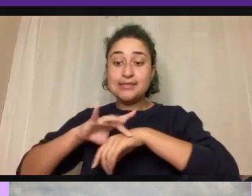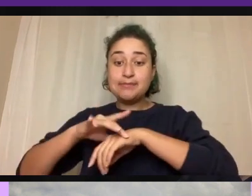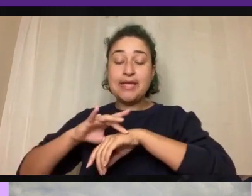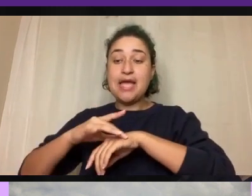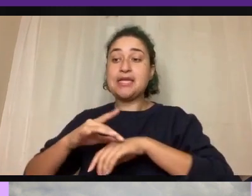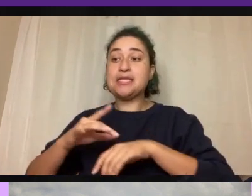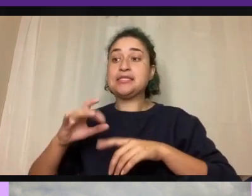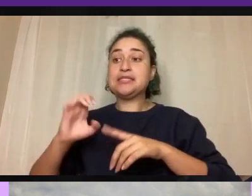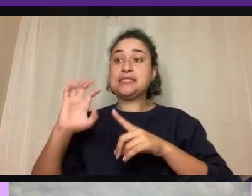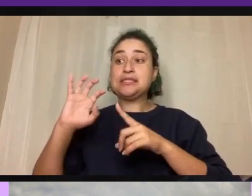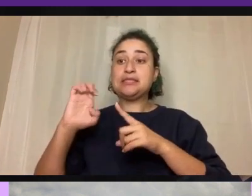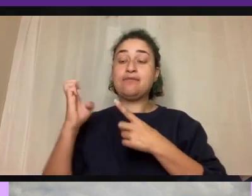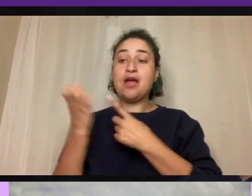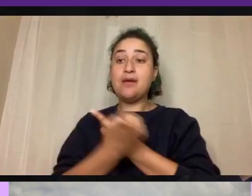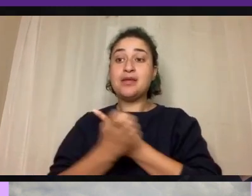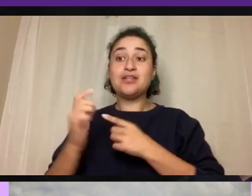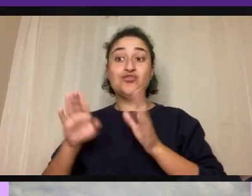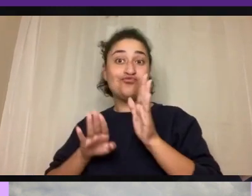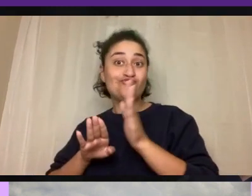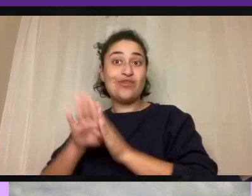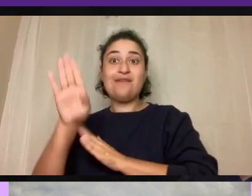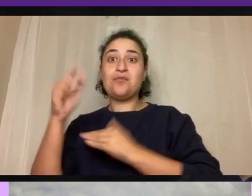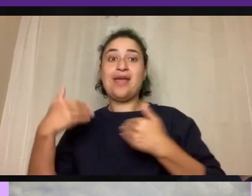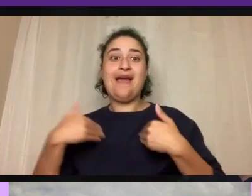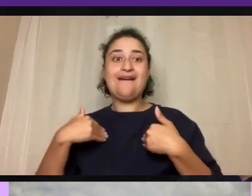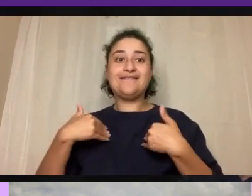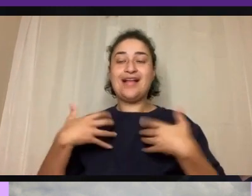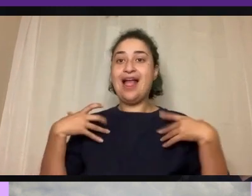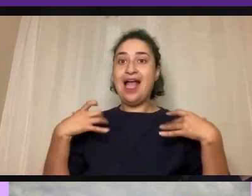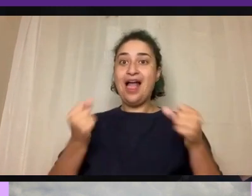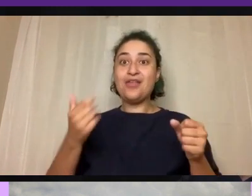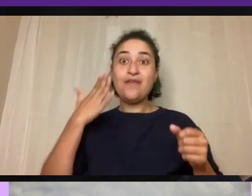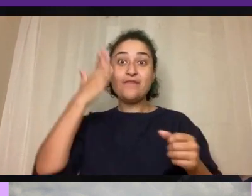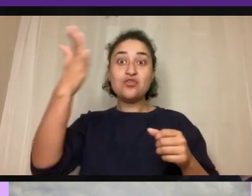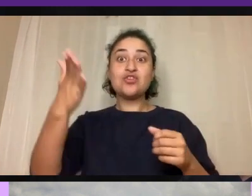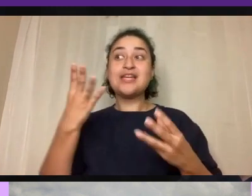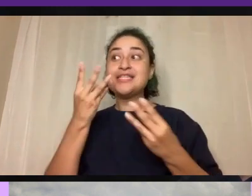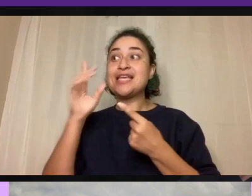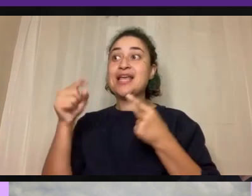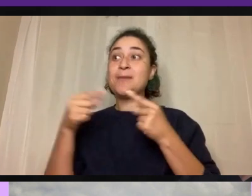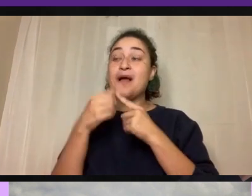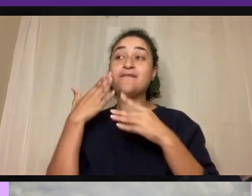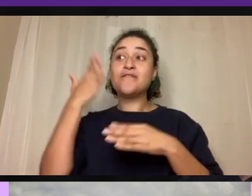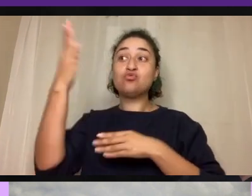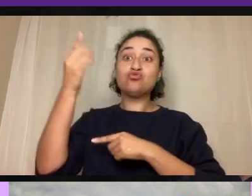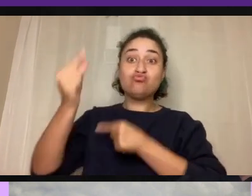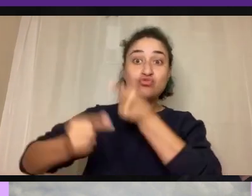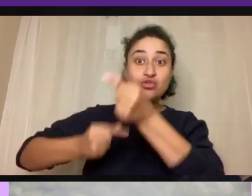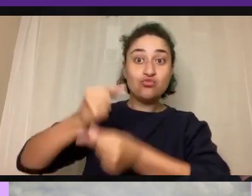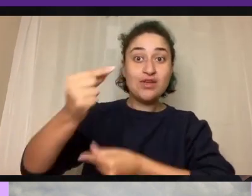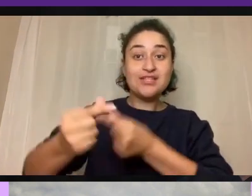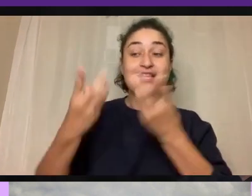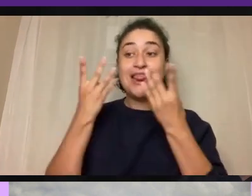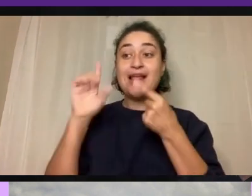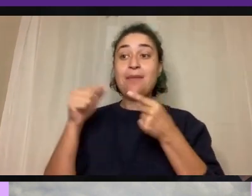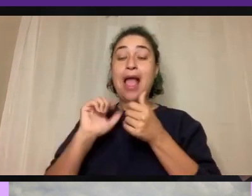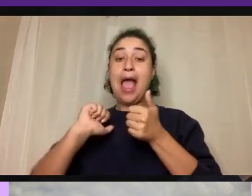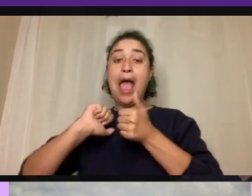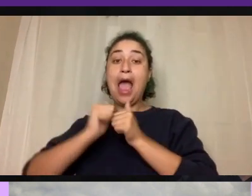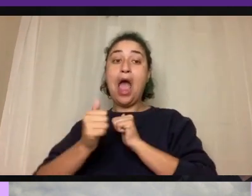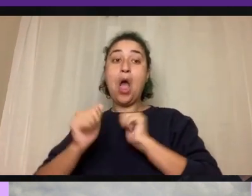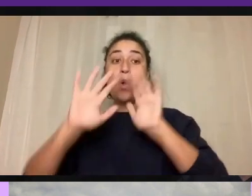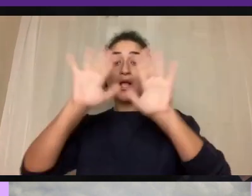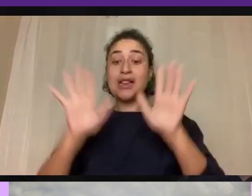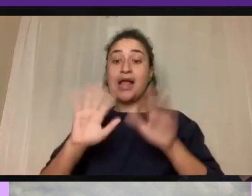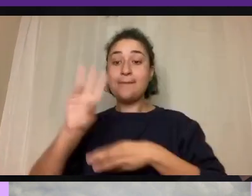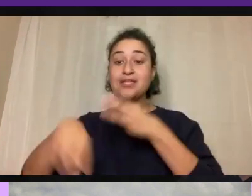future. And it is thinking about future generations. It is thinking about how climate change is threatening the most